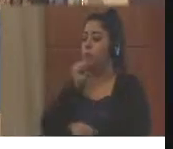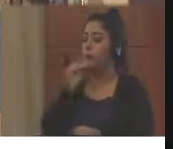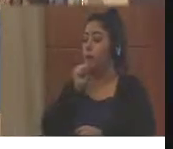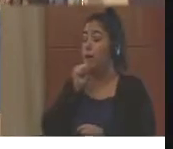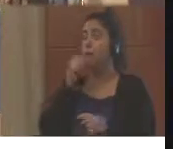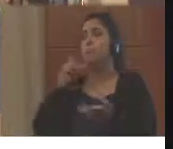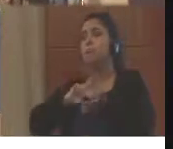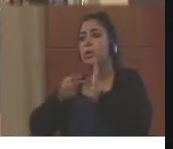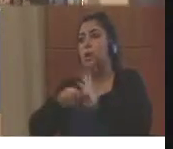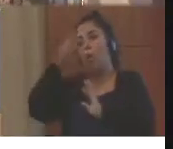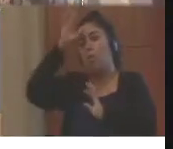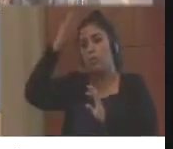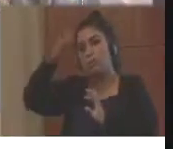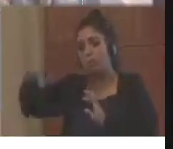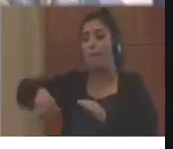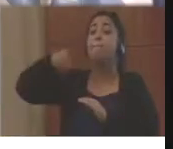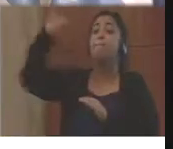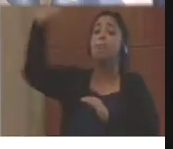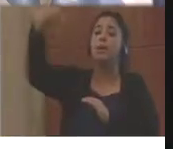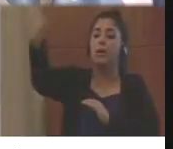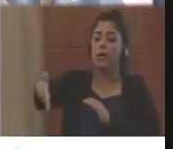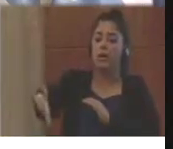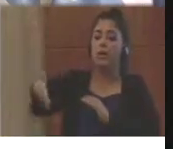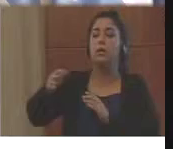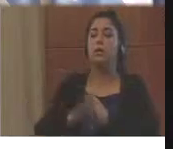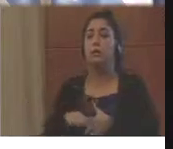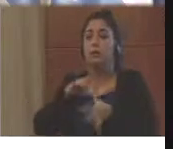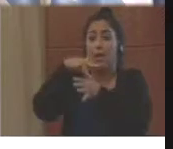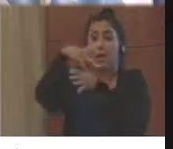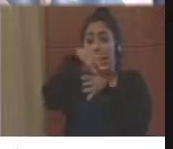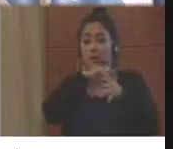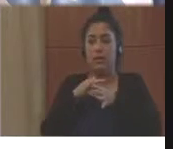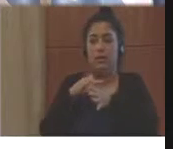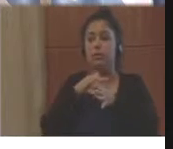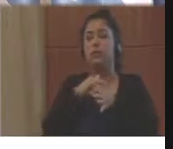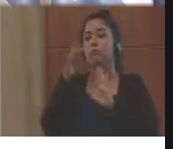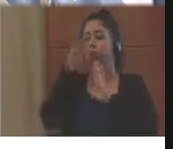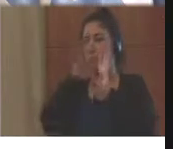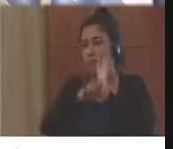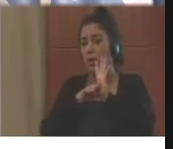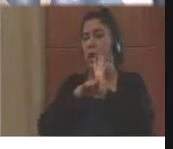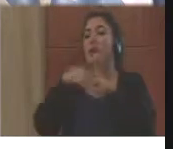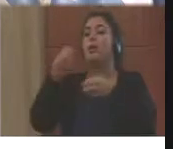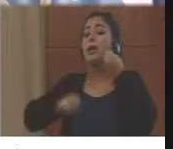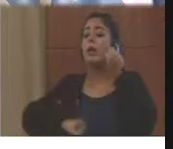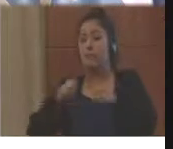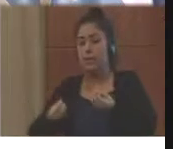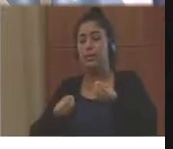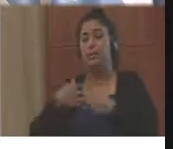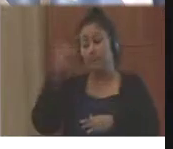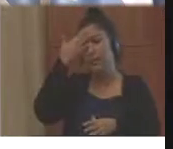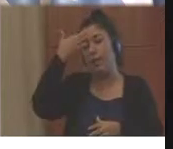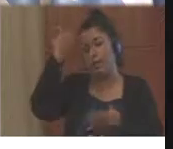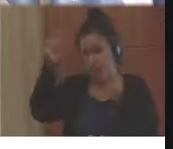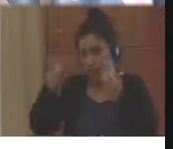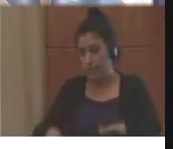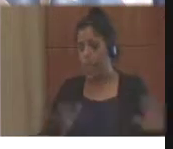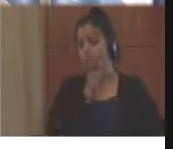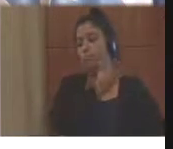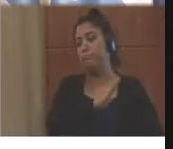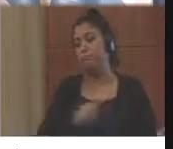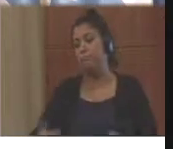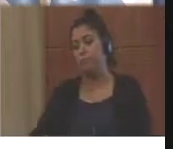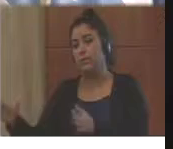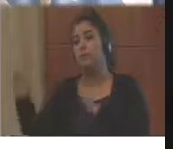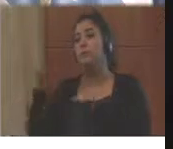develop a prospective culture for disaster risk management in accordance with the guidelines that we will